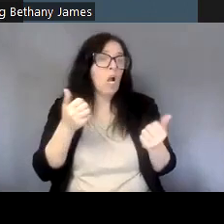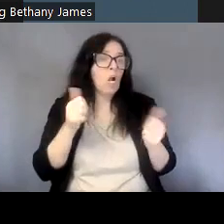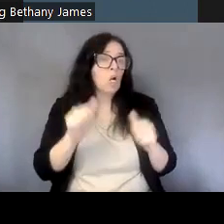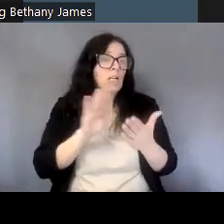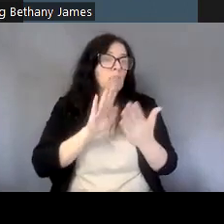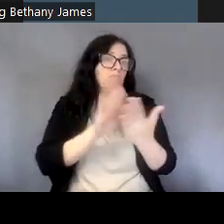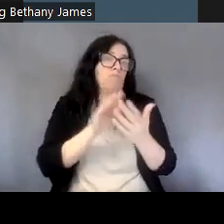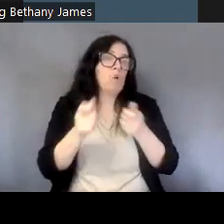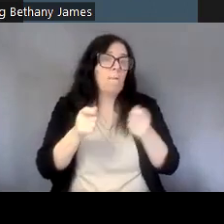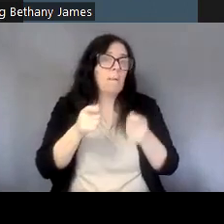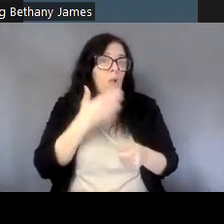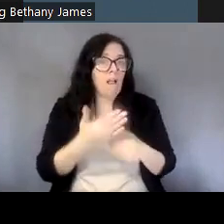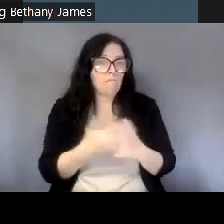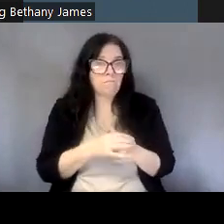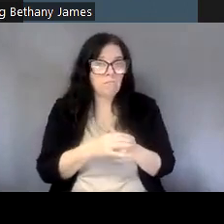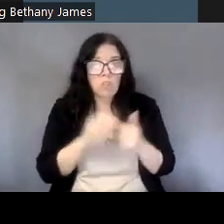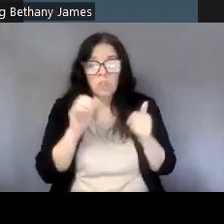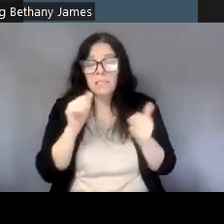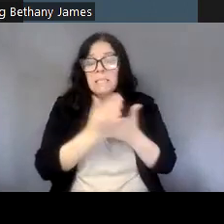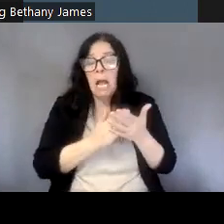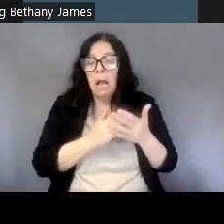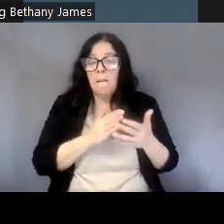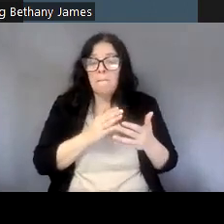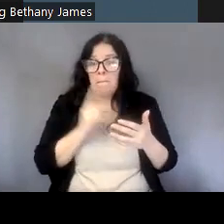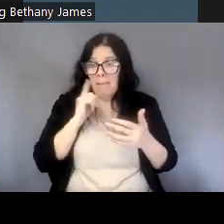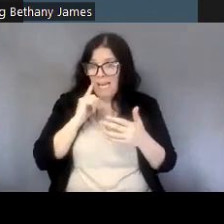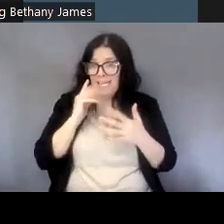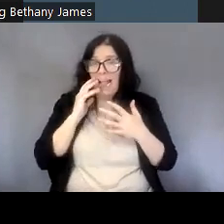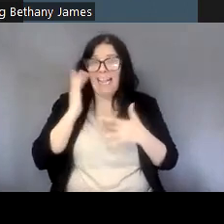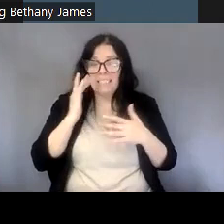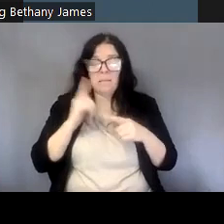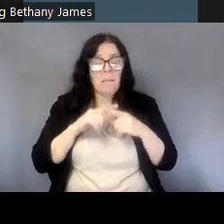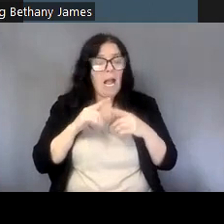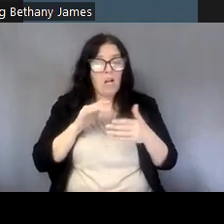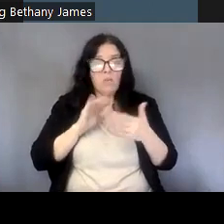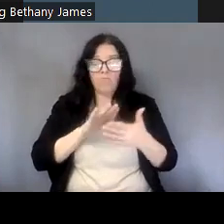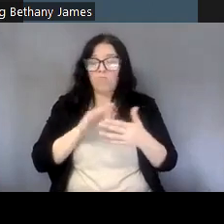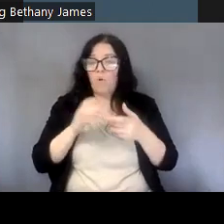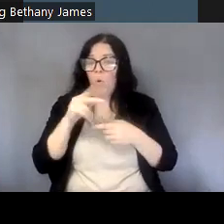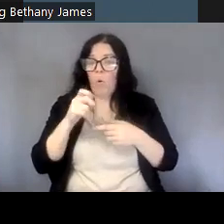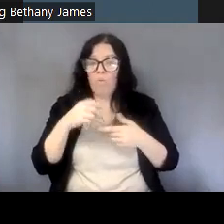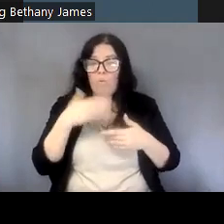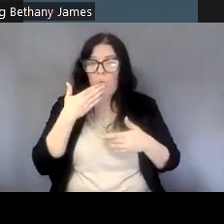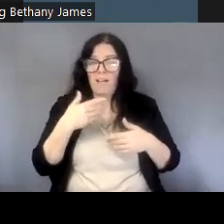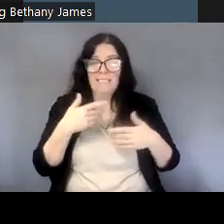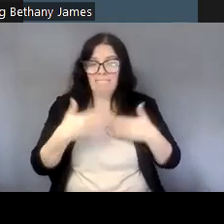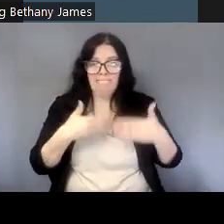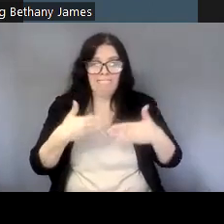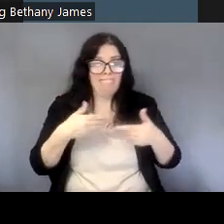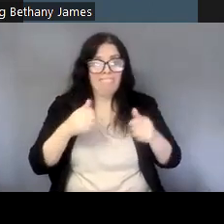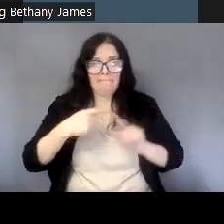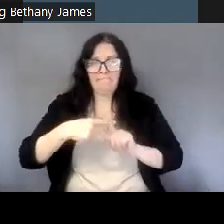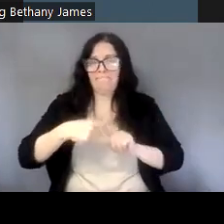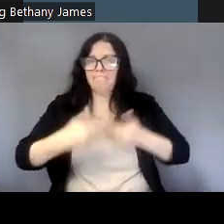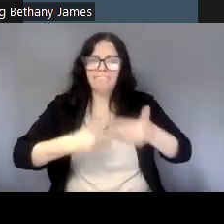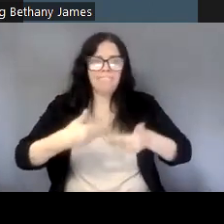be coping well. They can learn to cope. They can learn to deal with adversity. So again, going back to what I started out by saying, not because